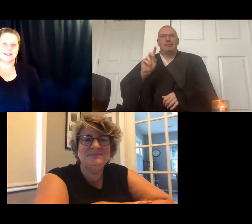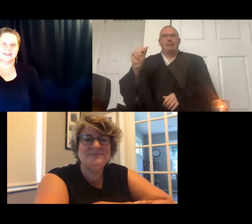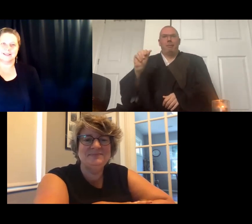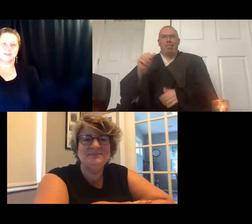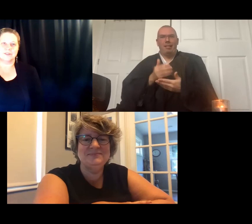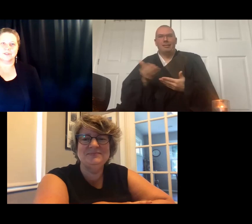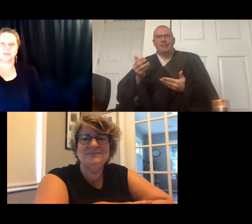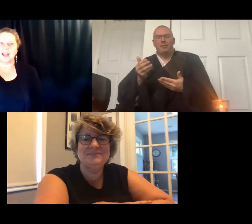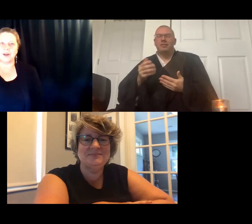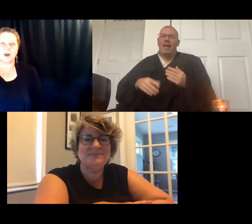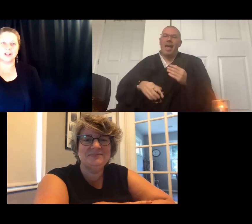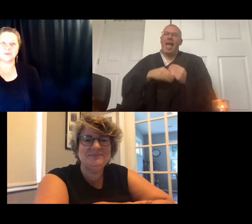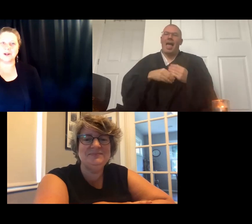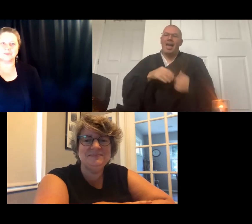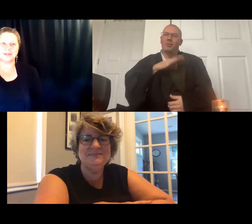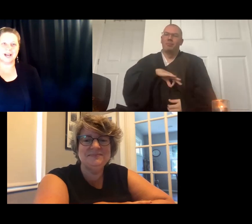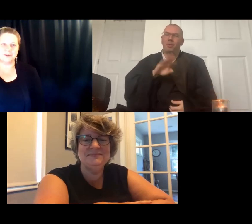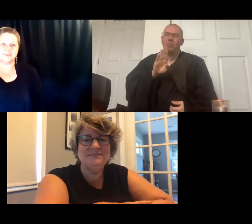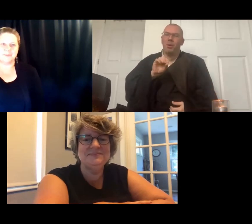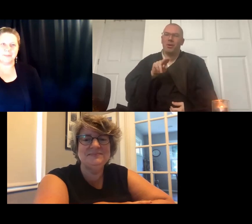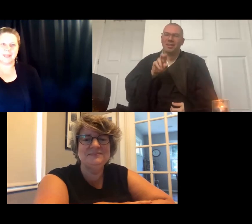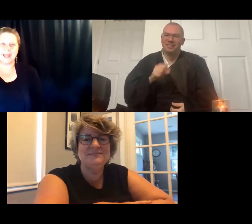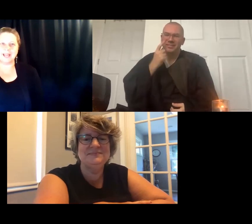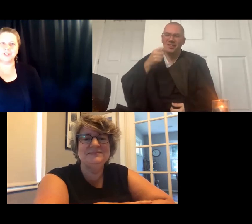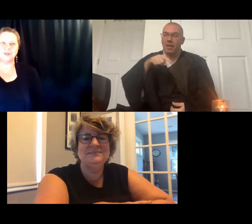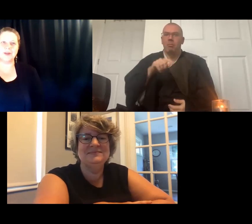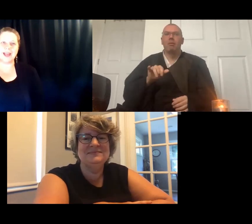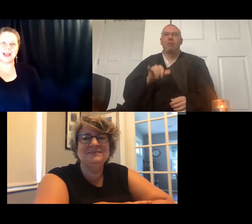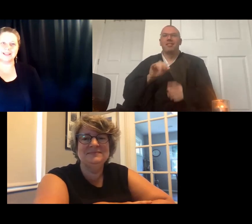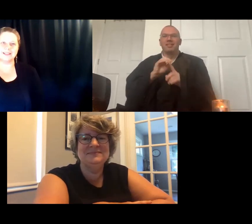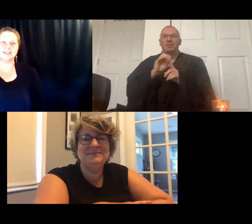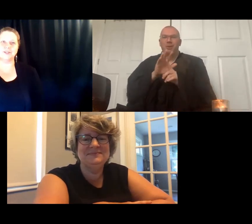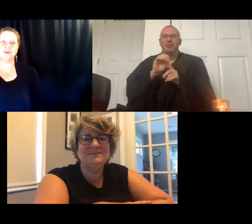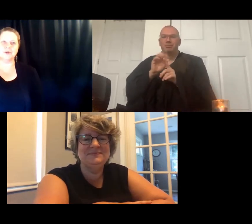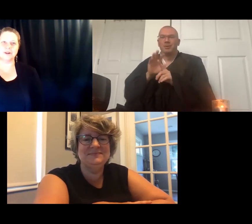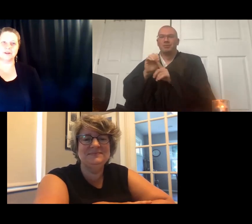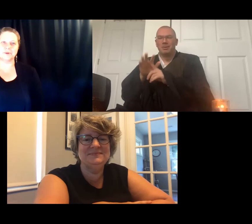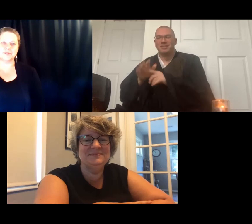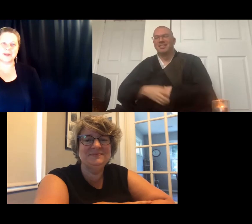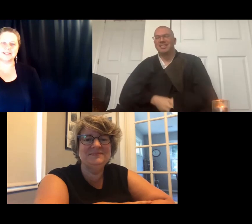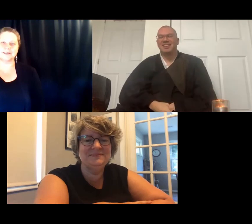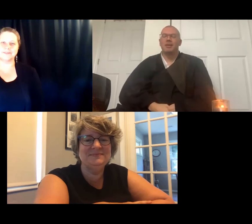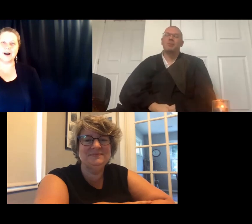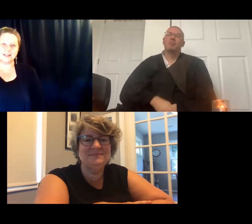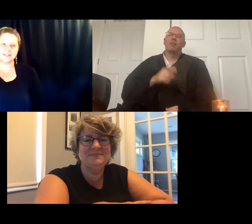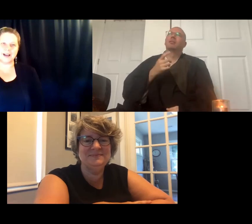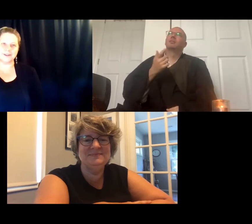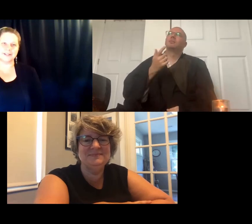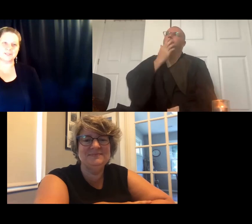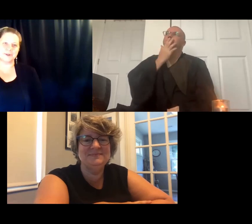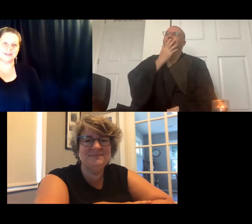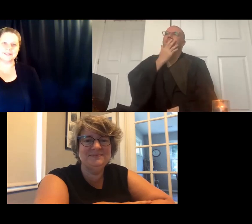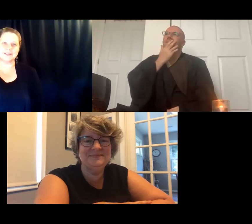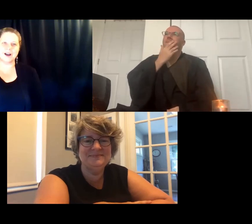is, all are welcome to come. And you add in your perspective. All of